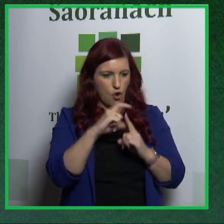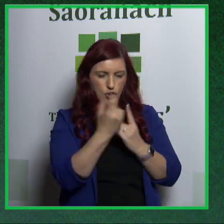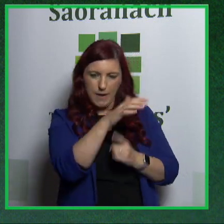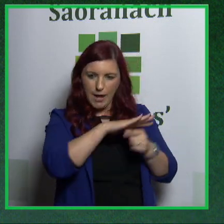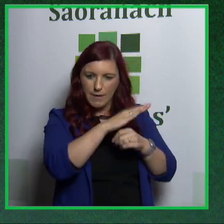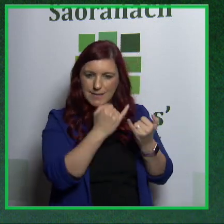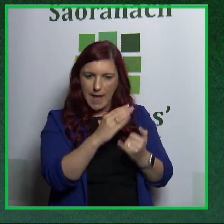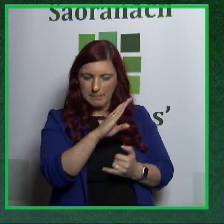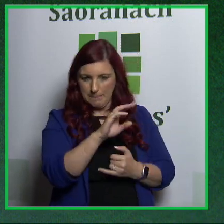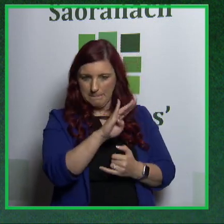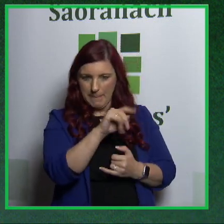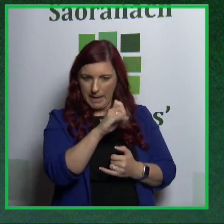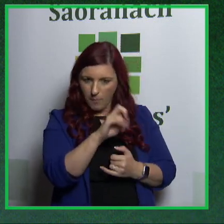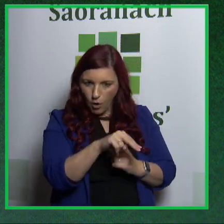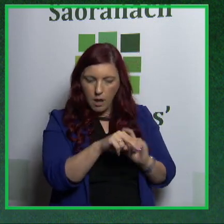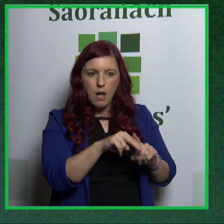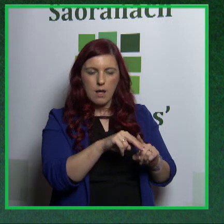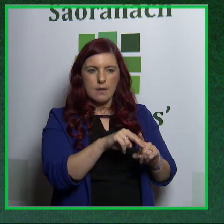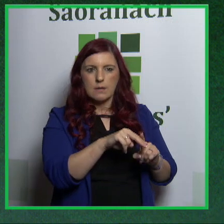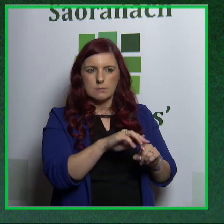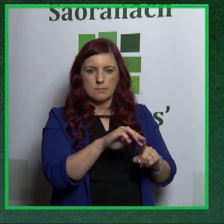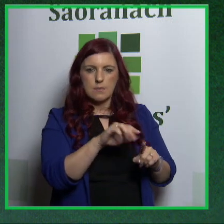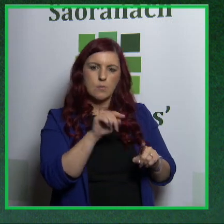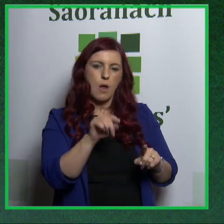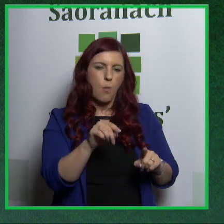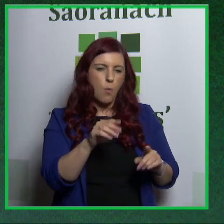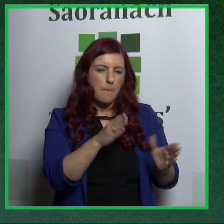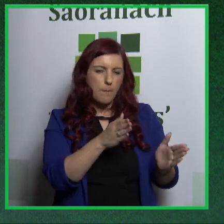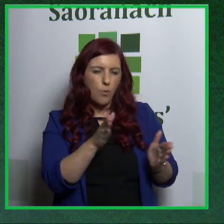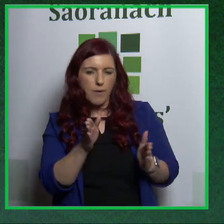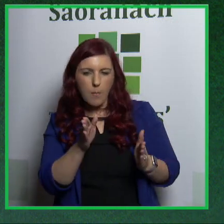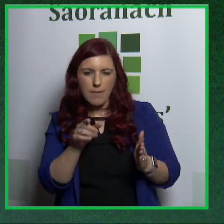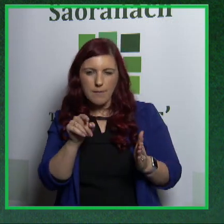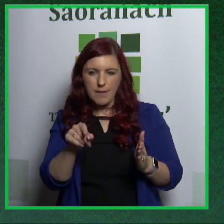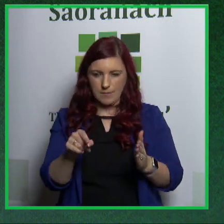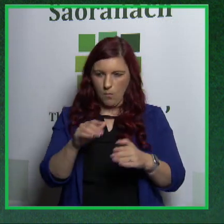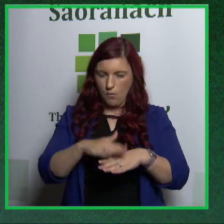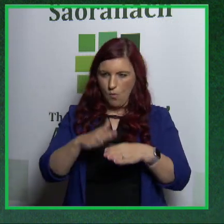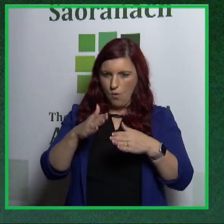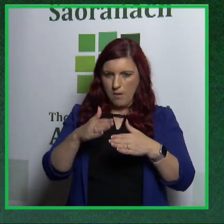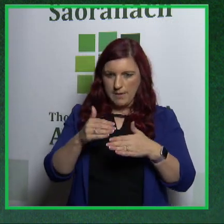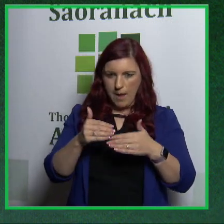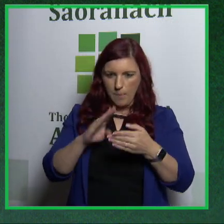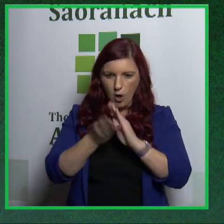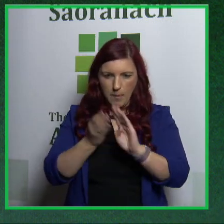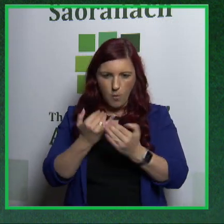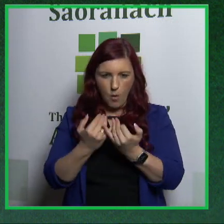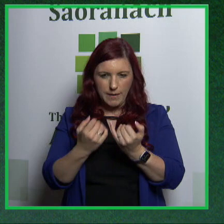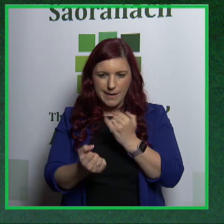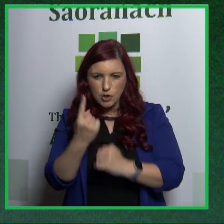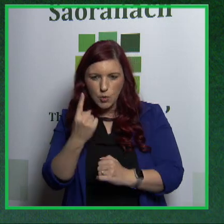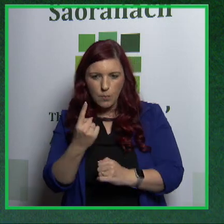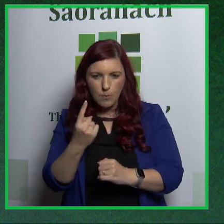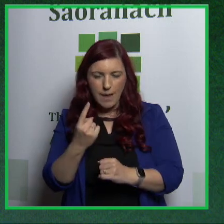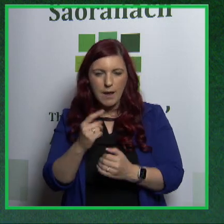unfortunately now we're moving from a phase where we've moved from the heroin addiction, we're moving from it, and we're moving into a new problematic stage with like cocaine.